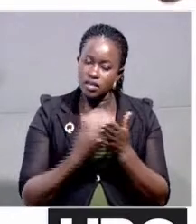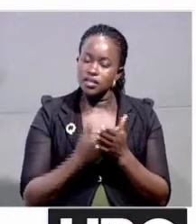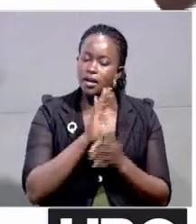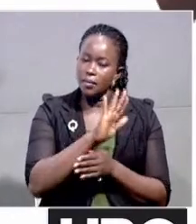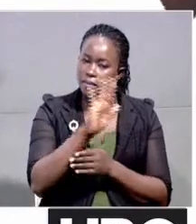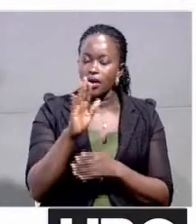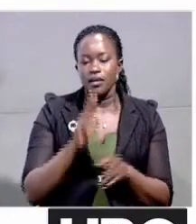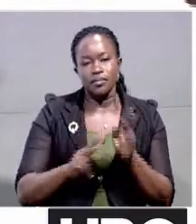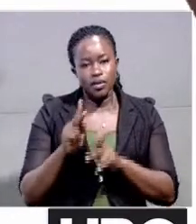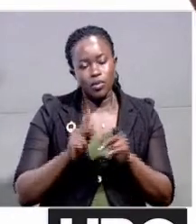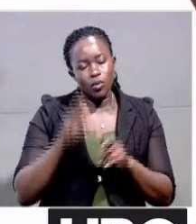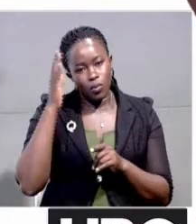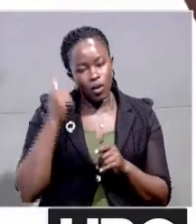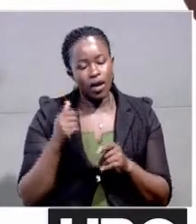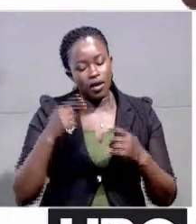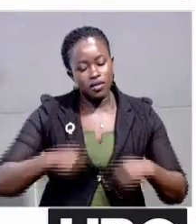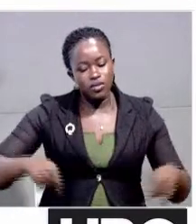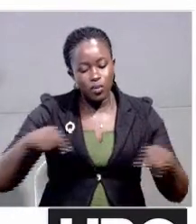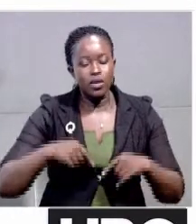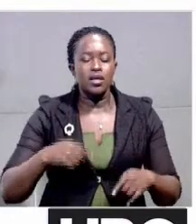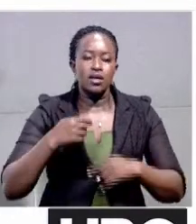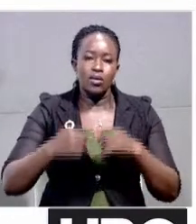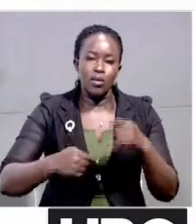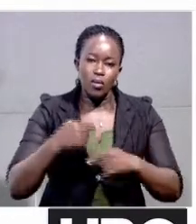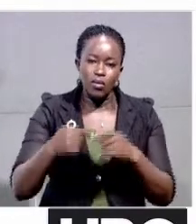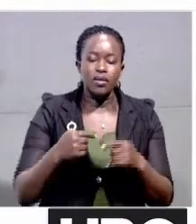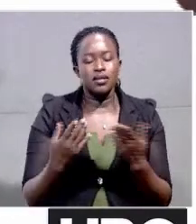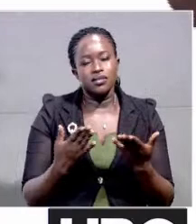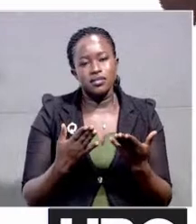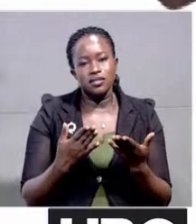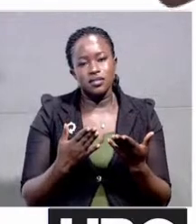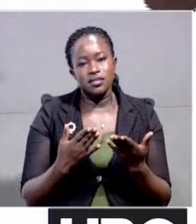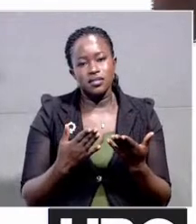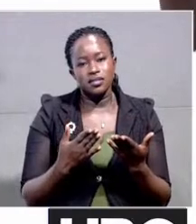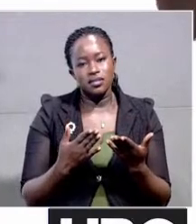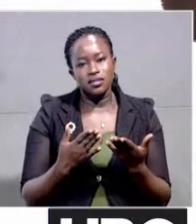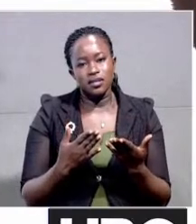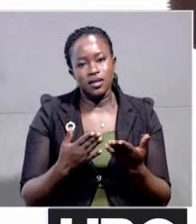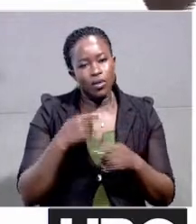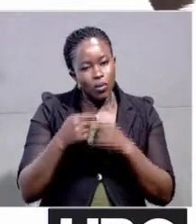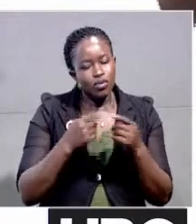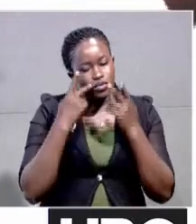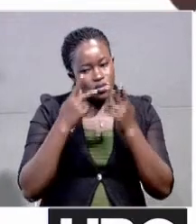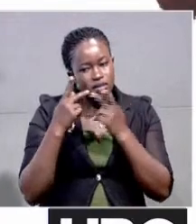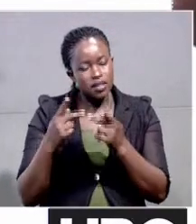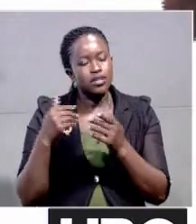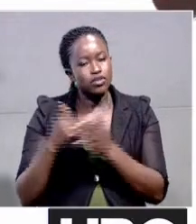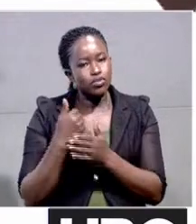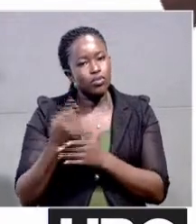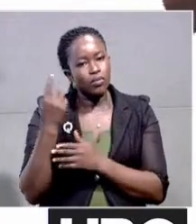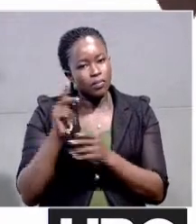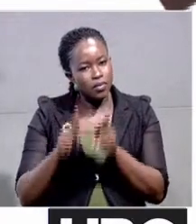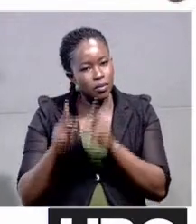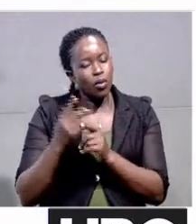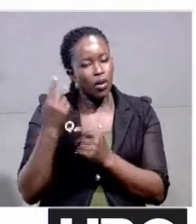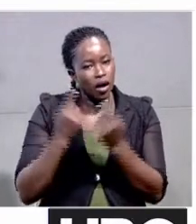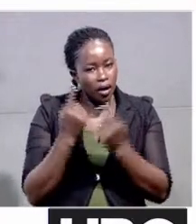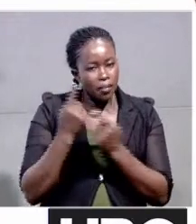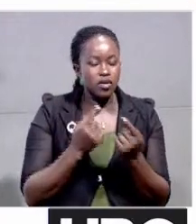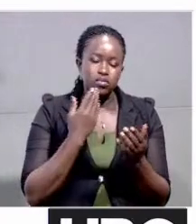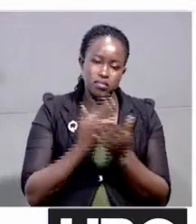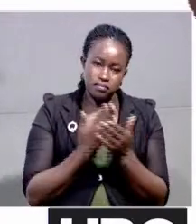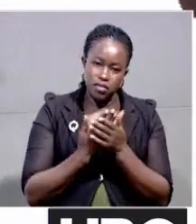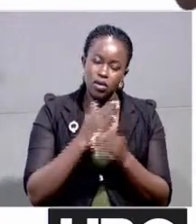residents, because we always keep on seeing new residents coming in. So we urge you to continuously